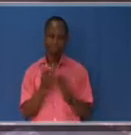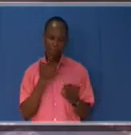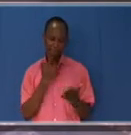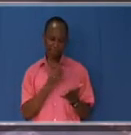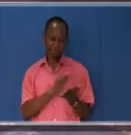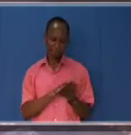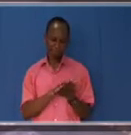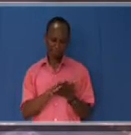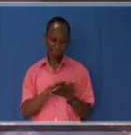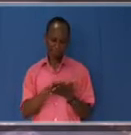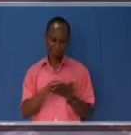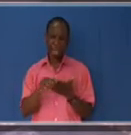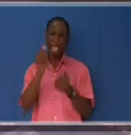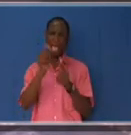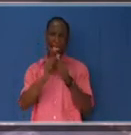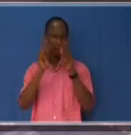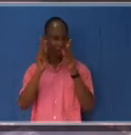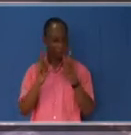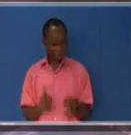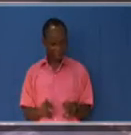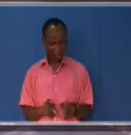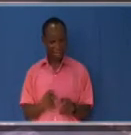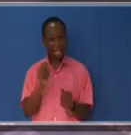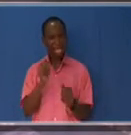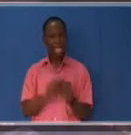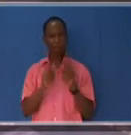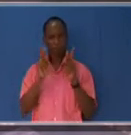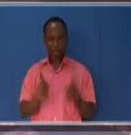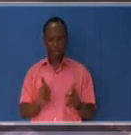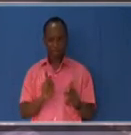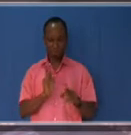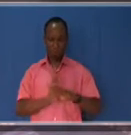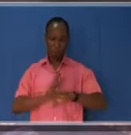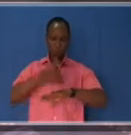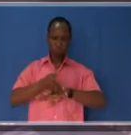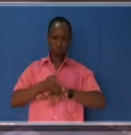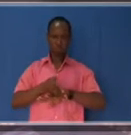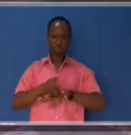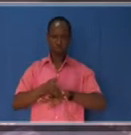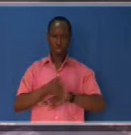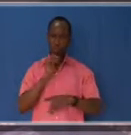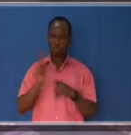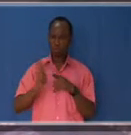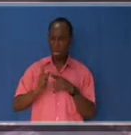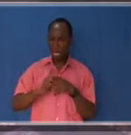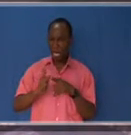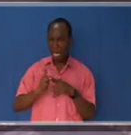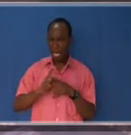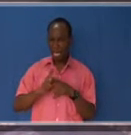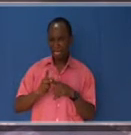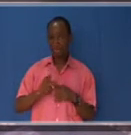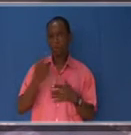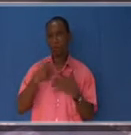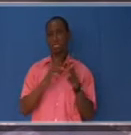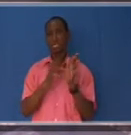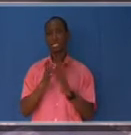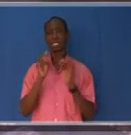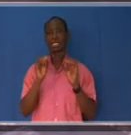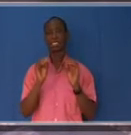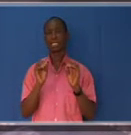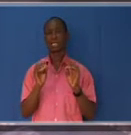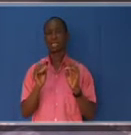clearly, "Whosoever or whoever transgresses and does not abide in the